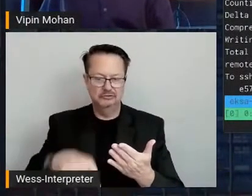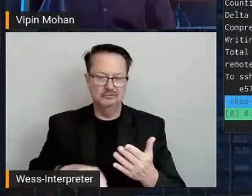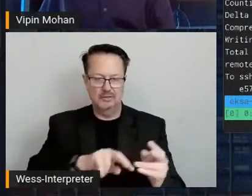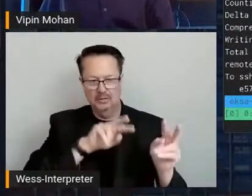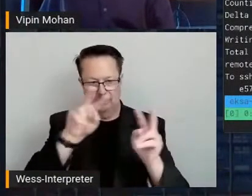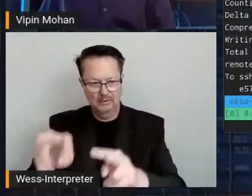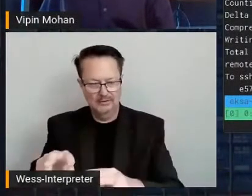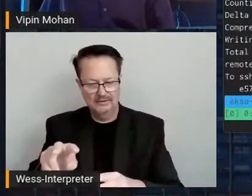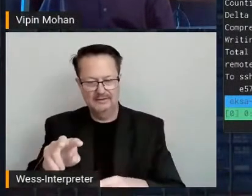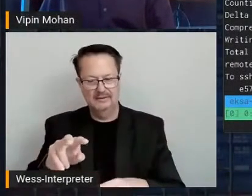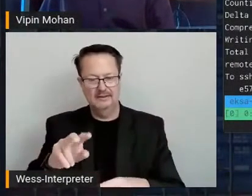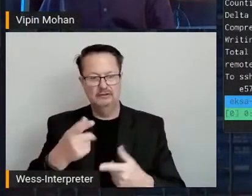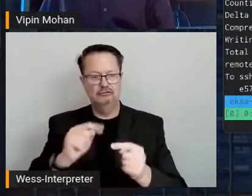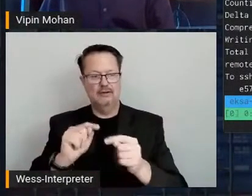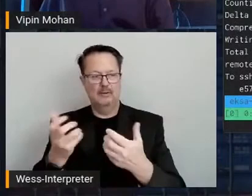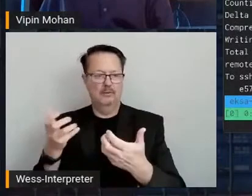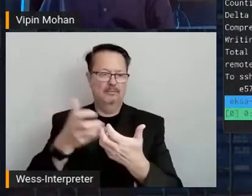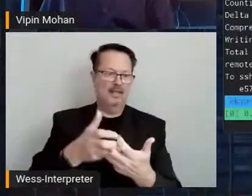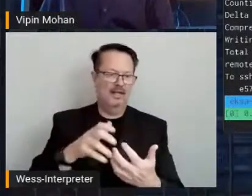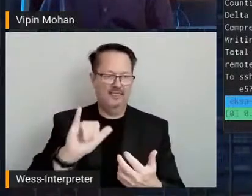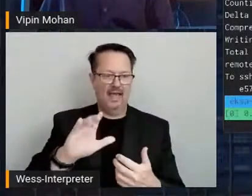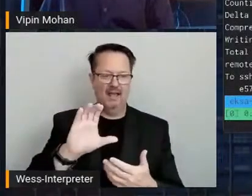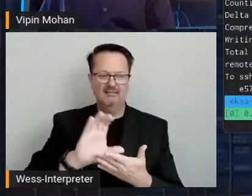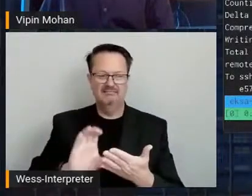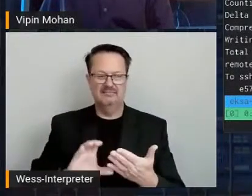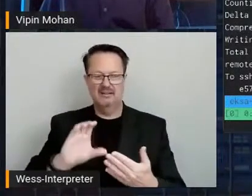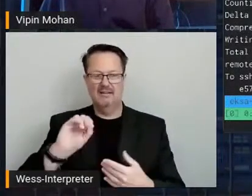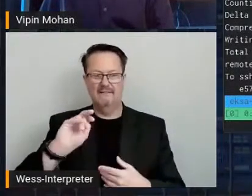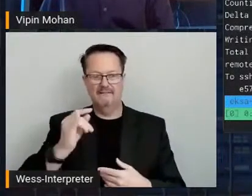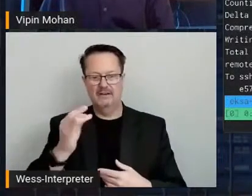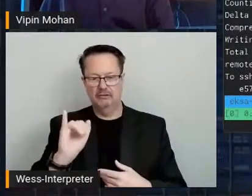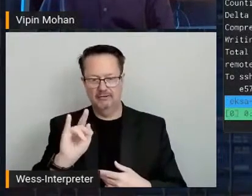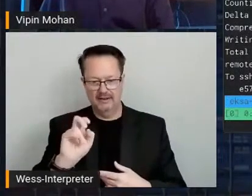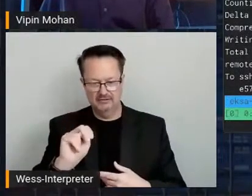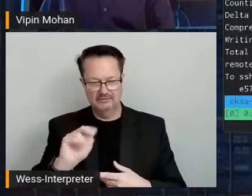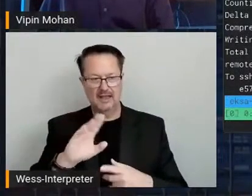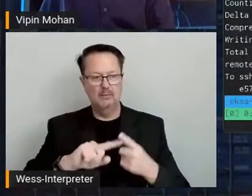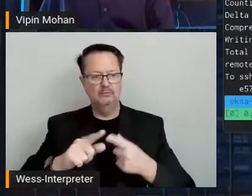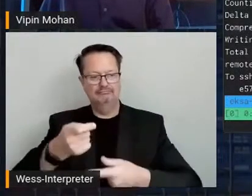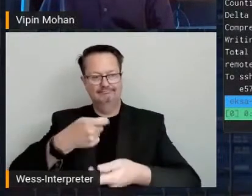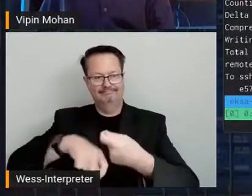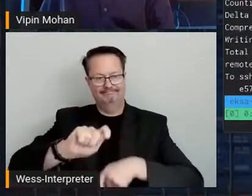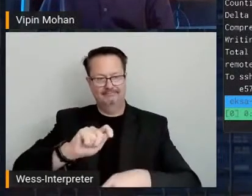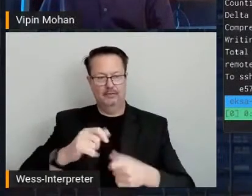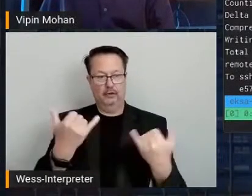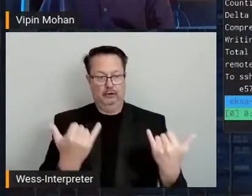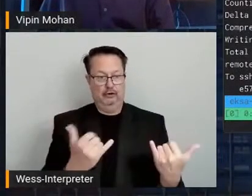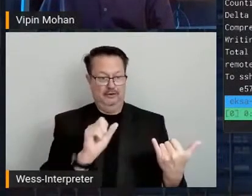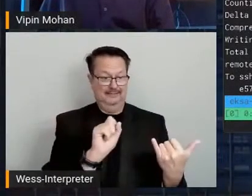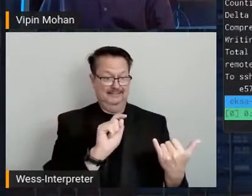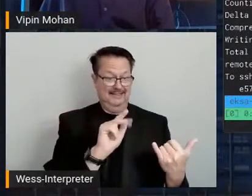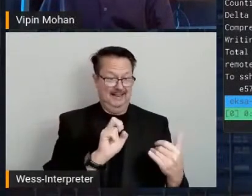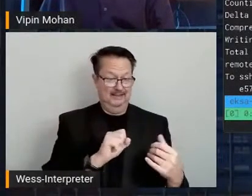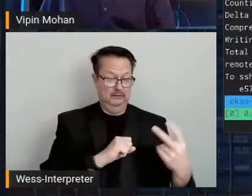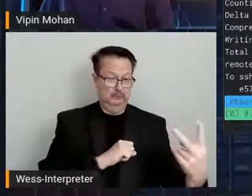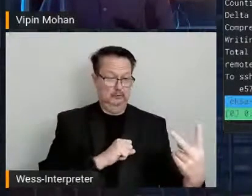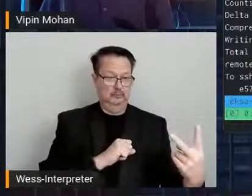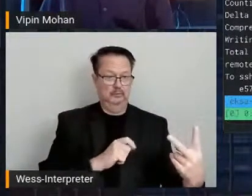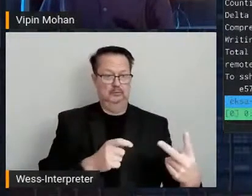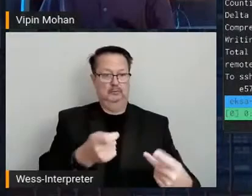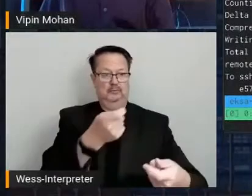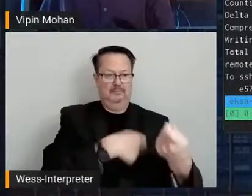and try to apply that configuration and try to reconcile the current status of the cluster to match the one that just got